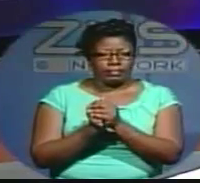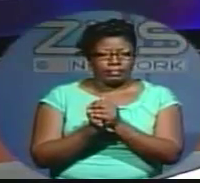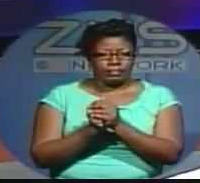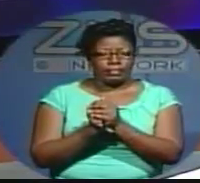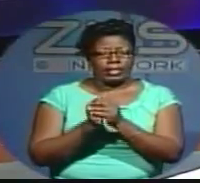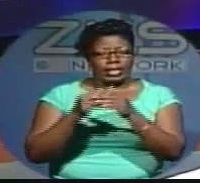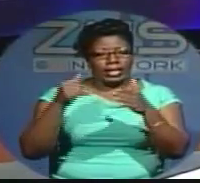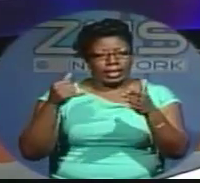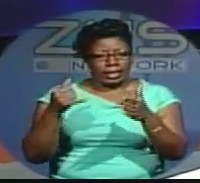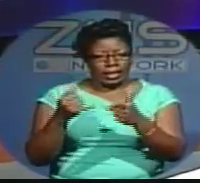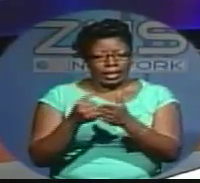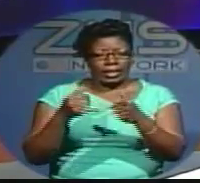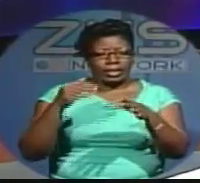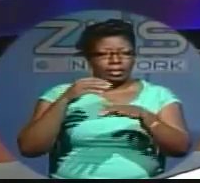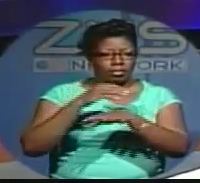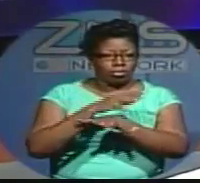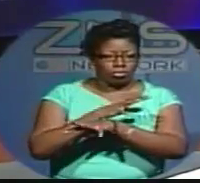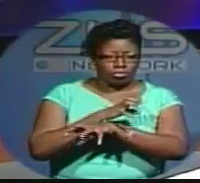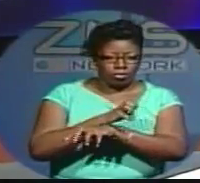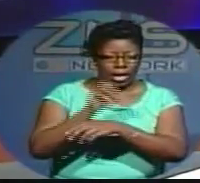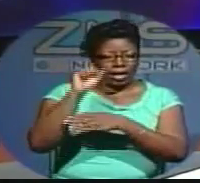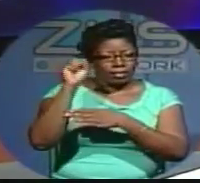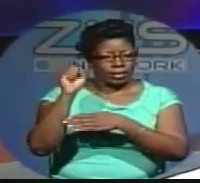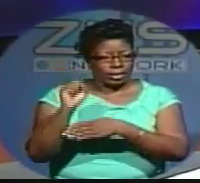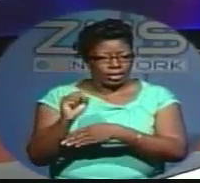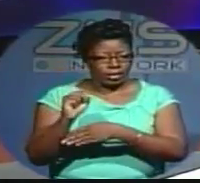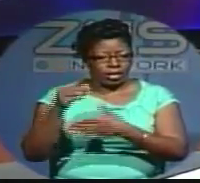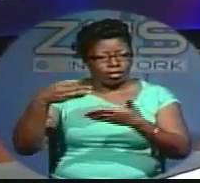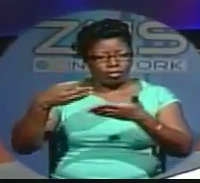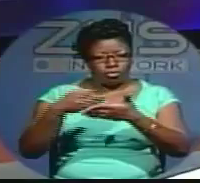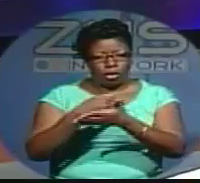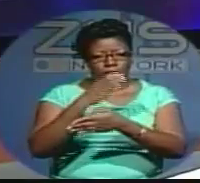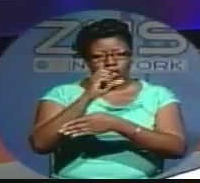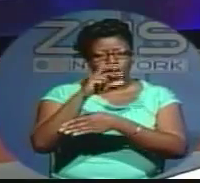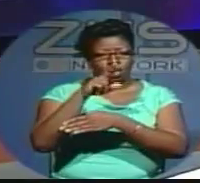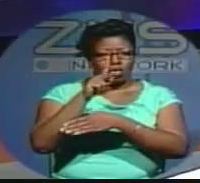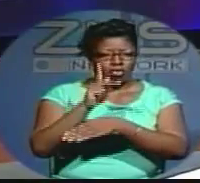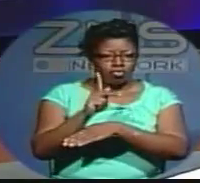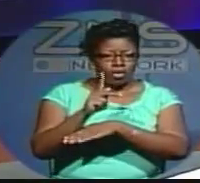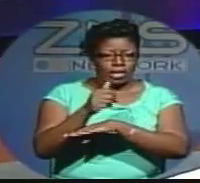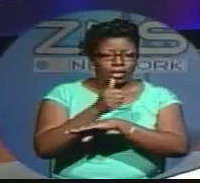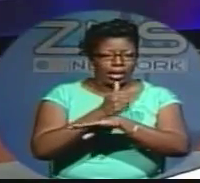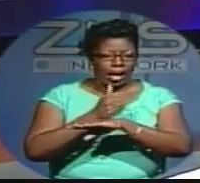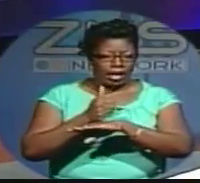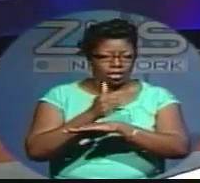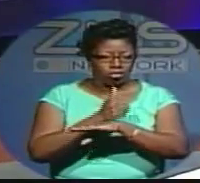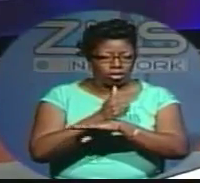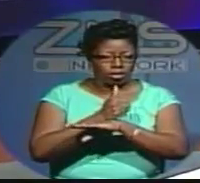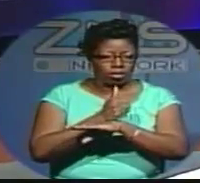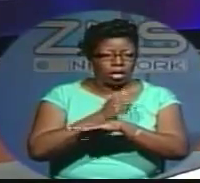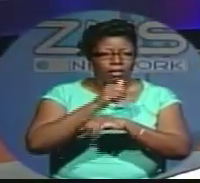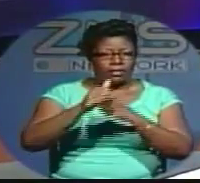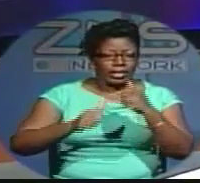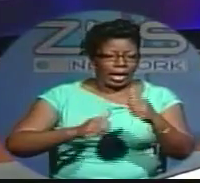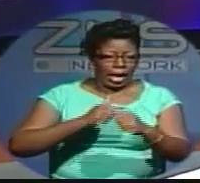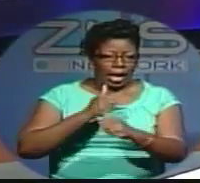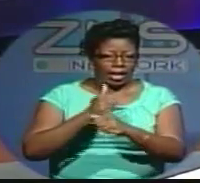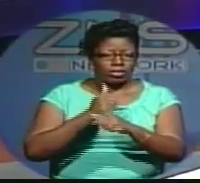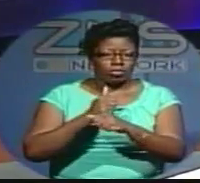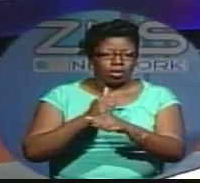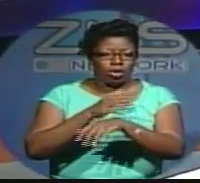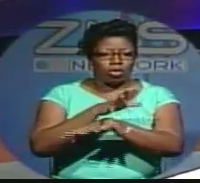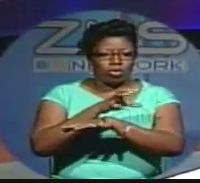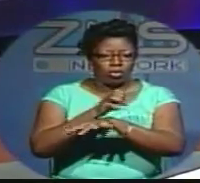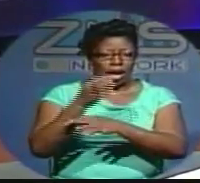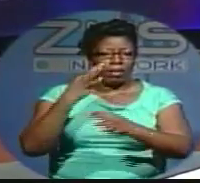It's crab season, and many fans converged in Fresh Creek Andros this weekend for the annual Crabfest. The event not only brought families together,